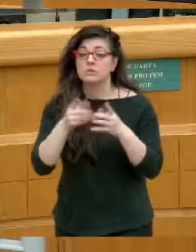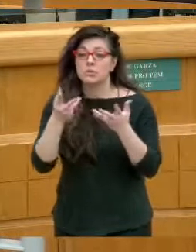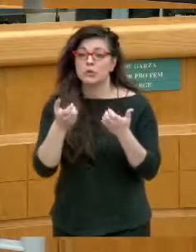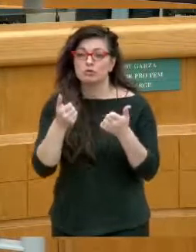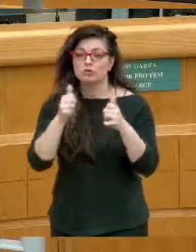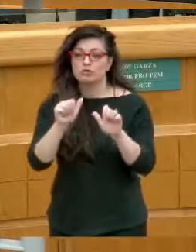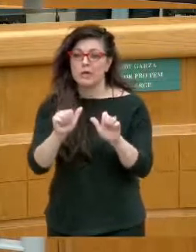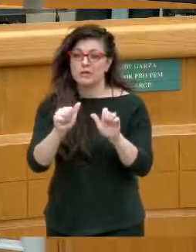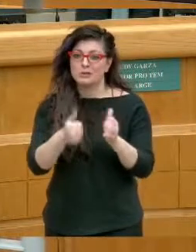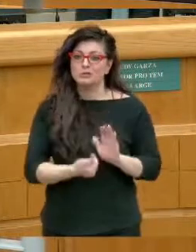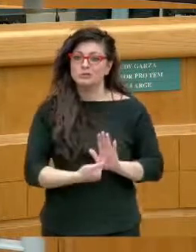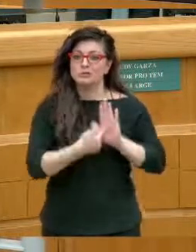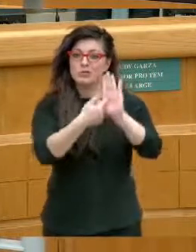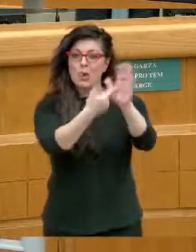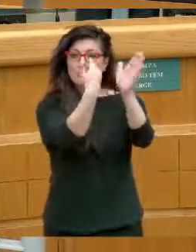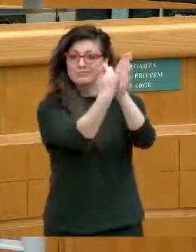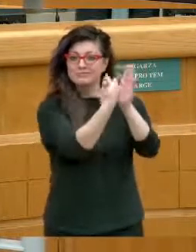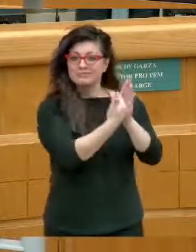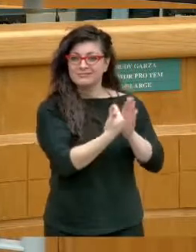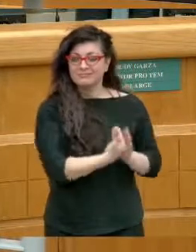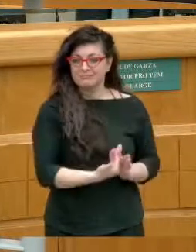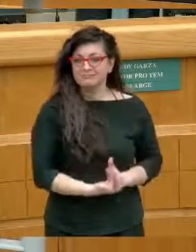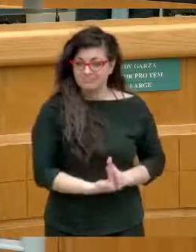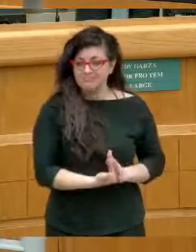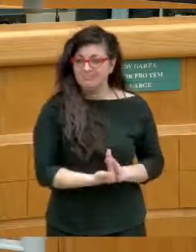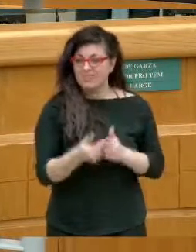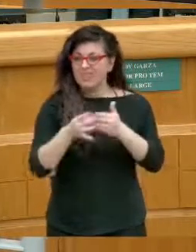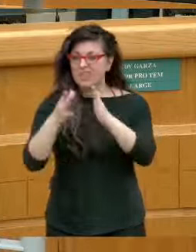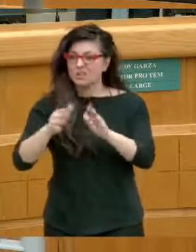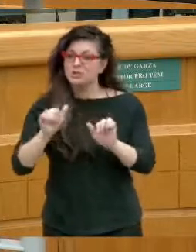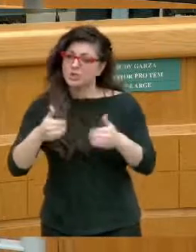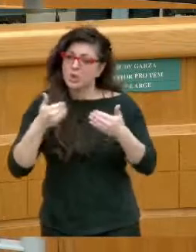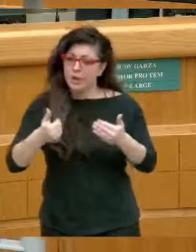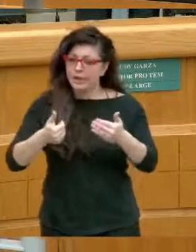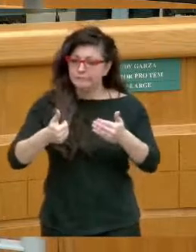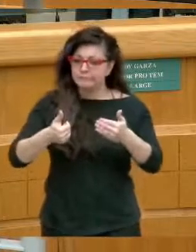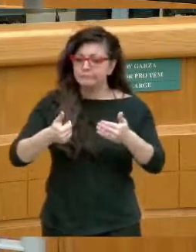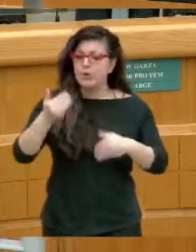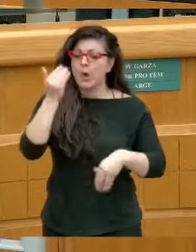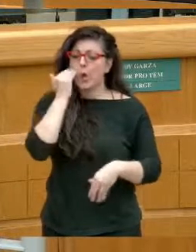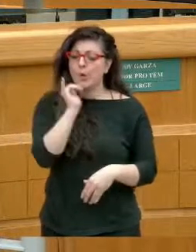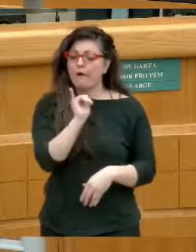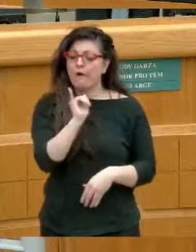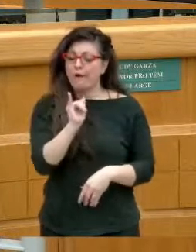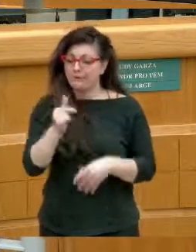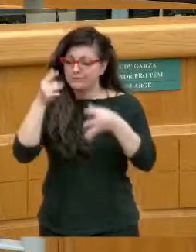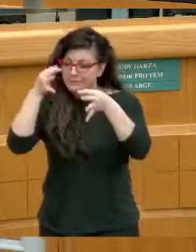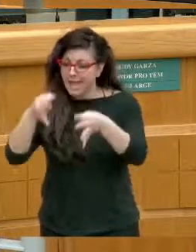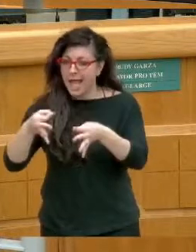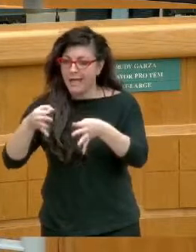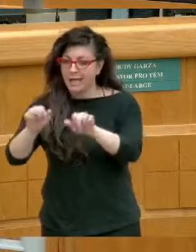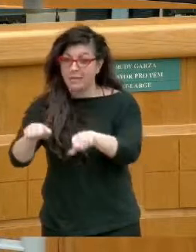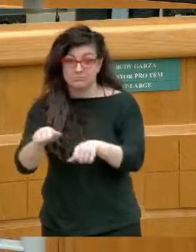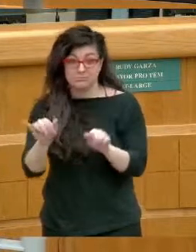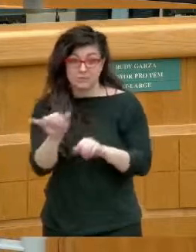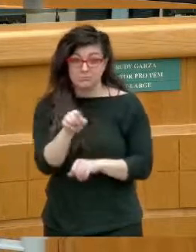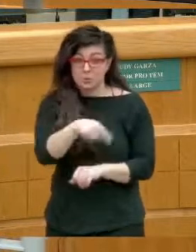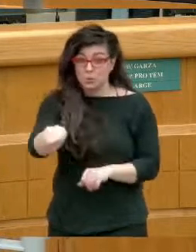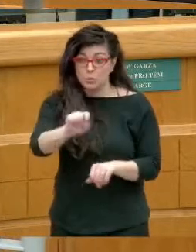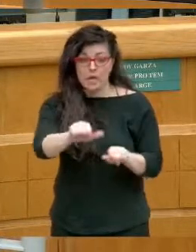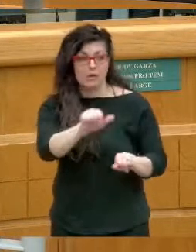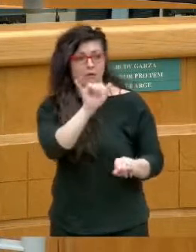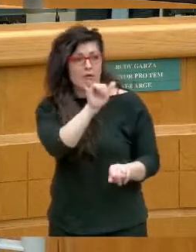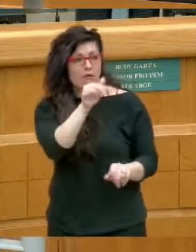evidence-based decision-making by our leaders and you as the audience, as well as our business leaders in the areas, something